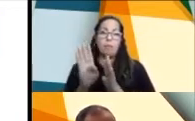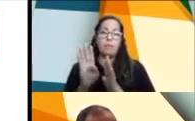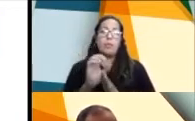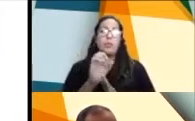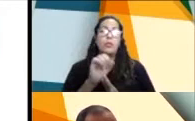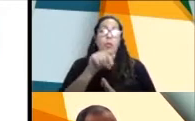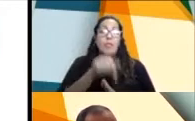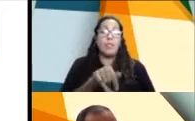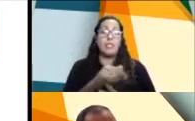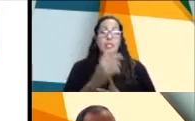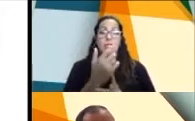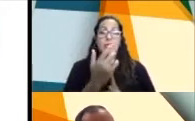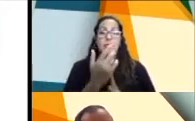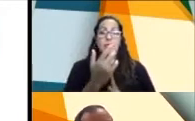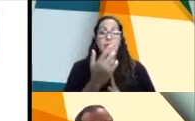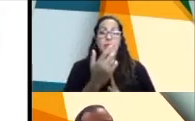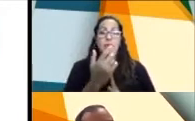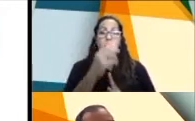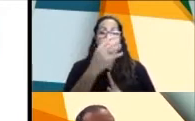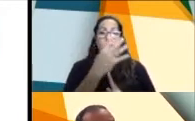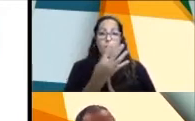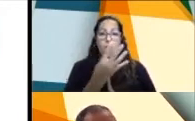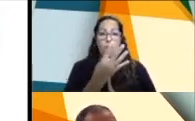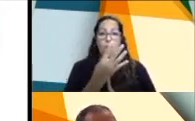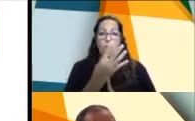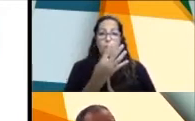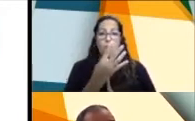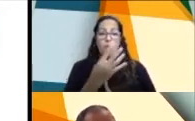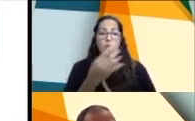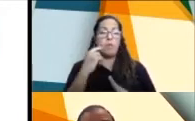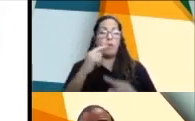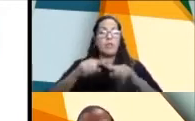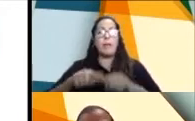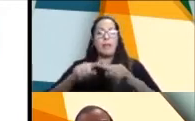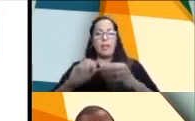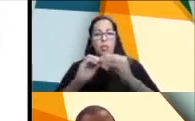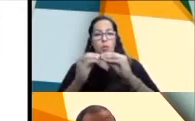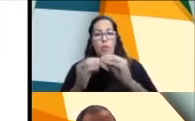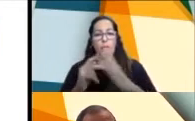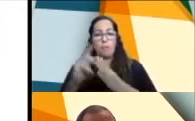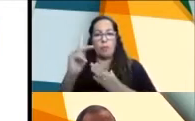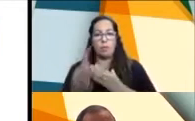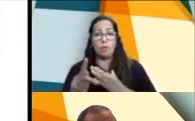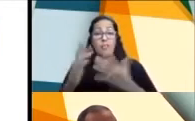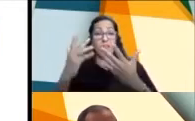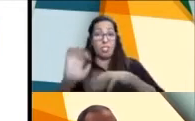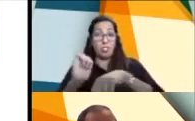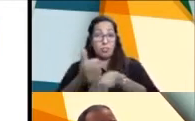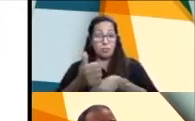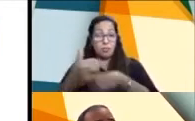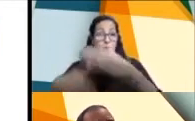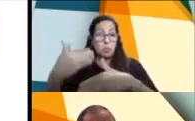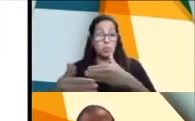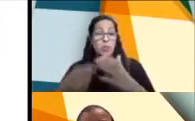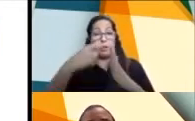4 tasks are going to be driven by the number of projects. After the project is developed and the cost of construction is